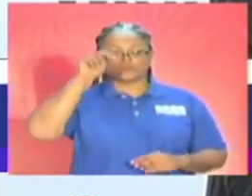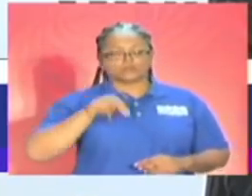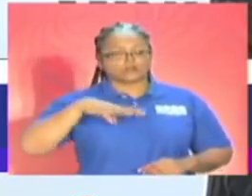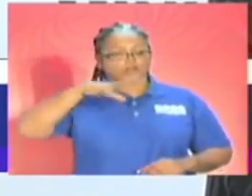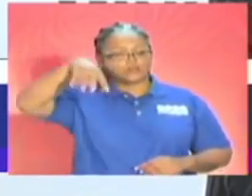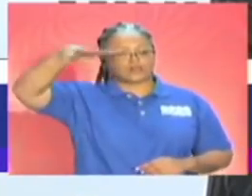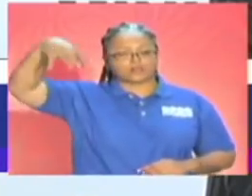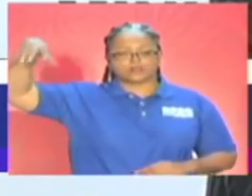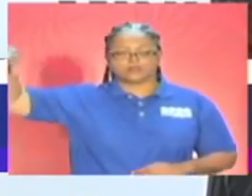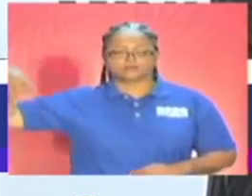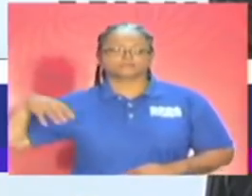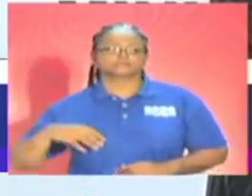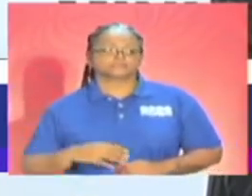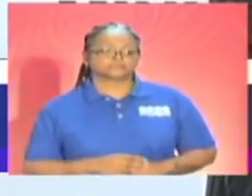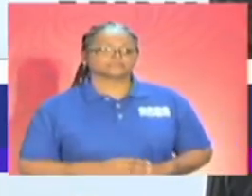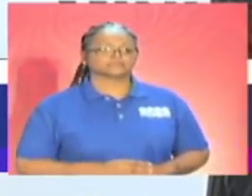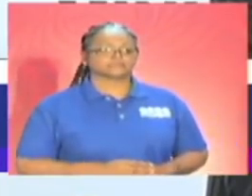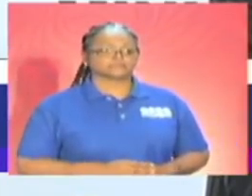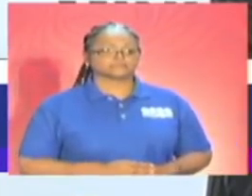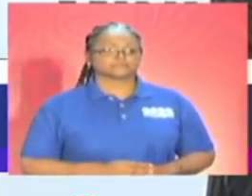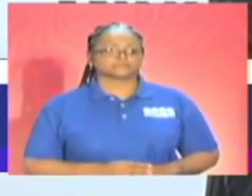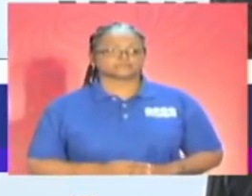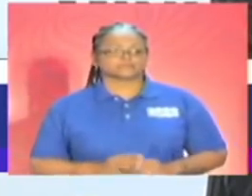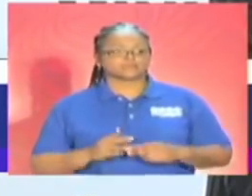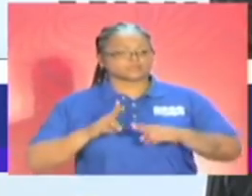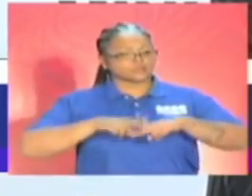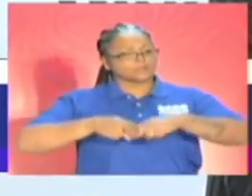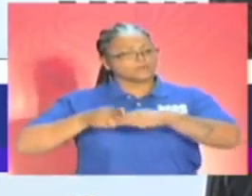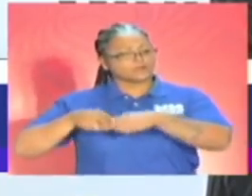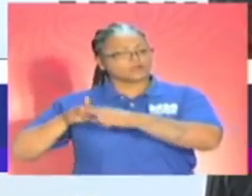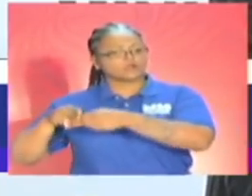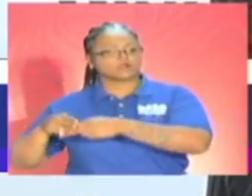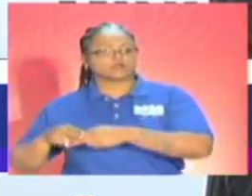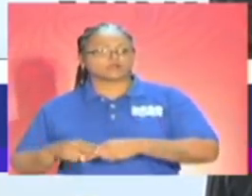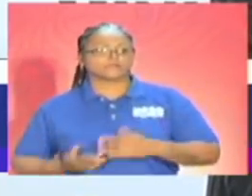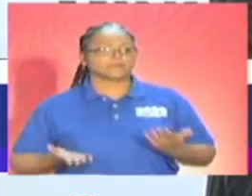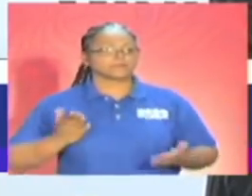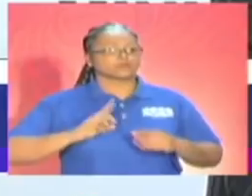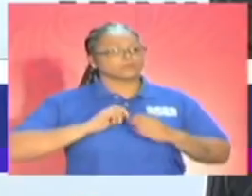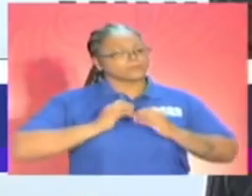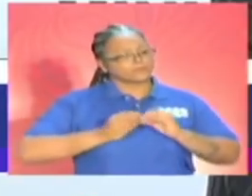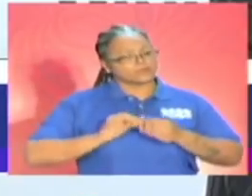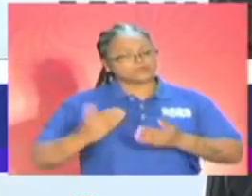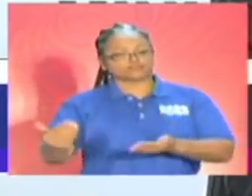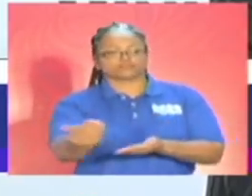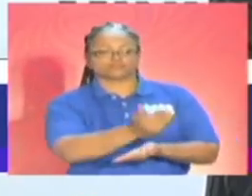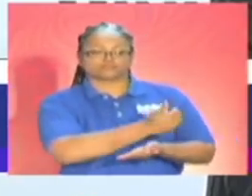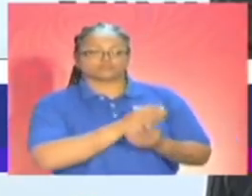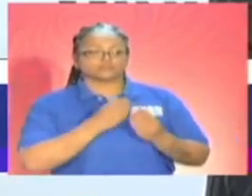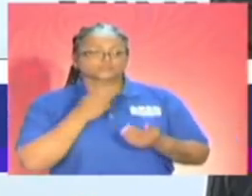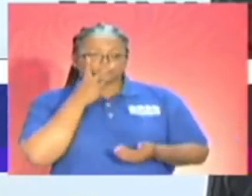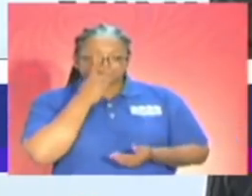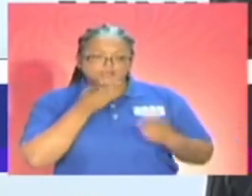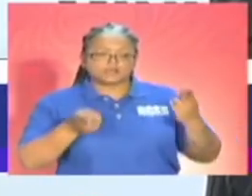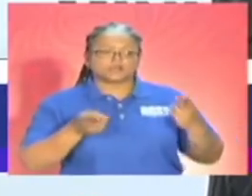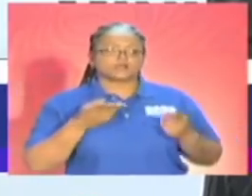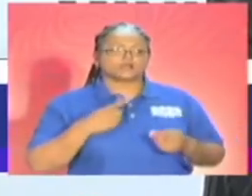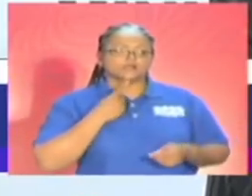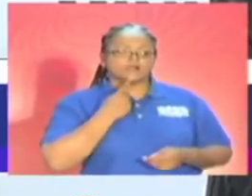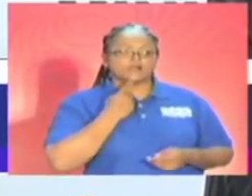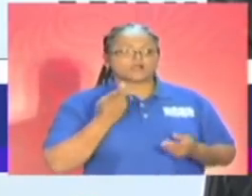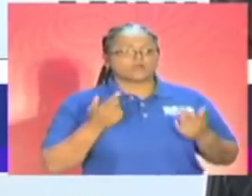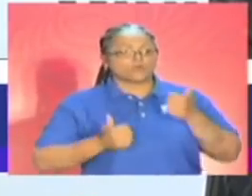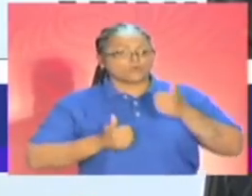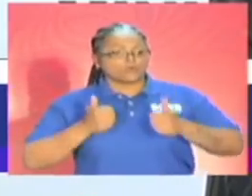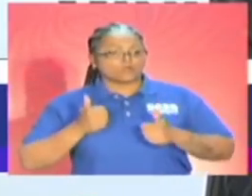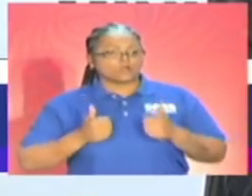complex epidemiological sort of modeling that you have to do to determine exactly what your herd immunity level is in any particular